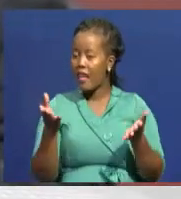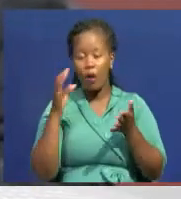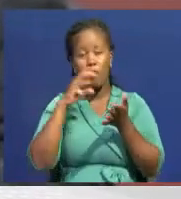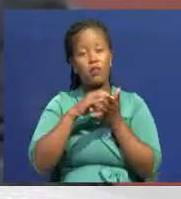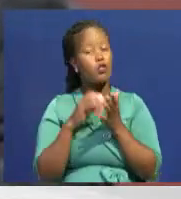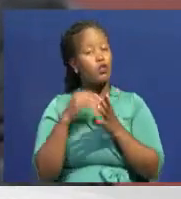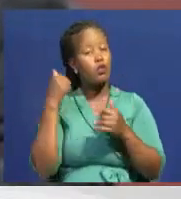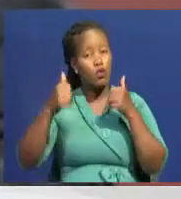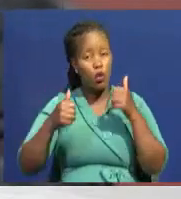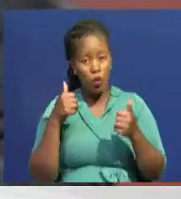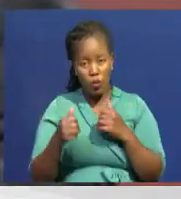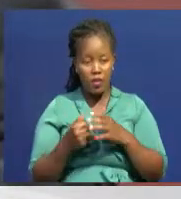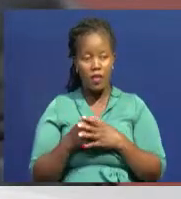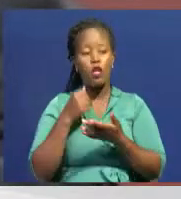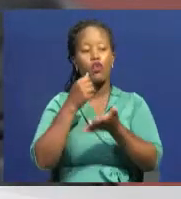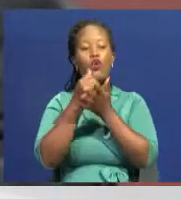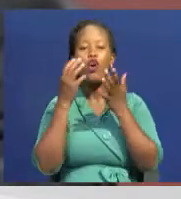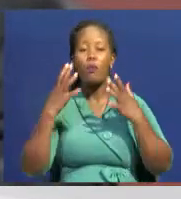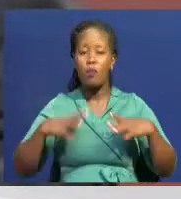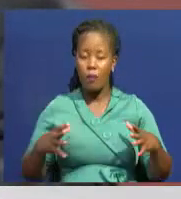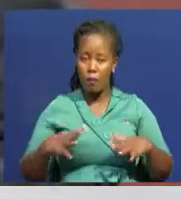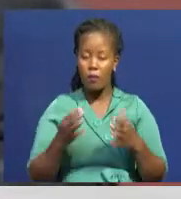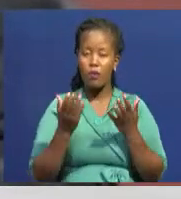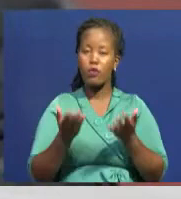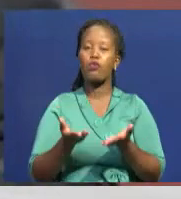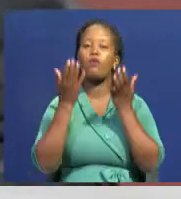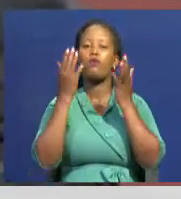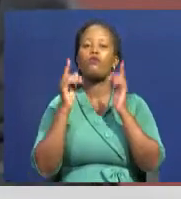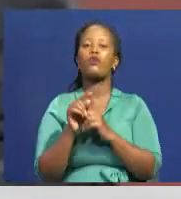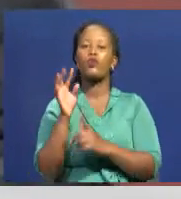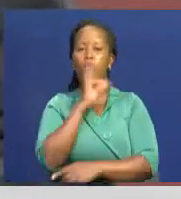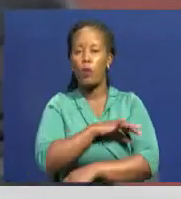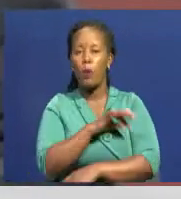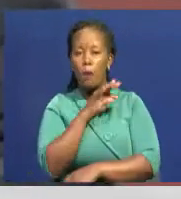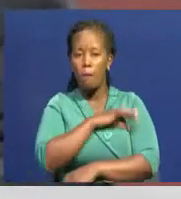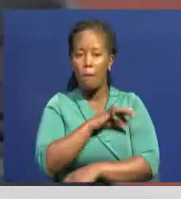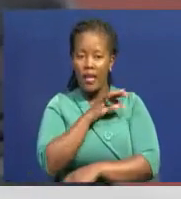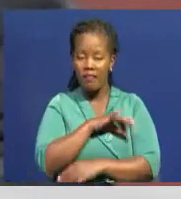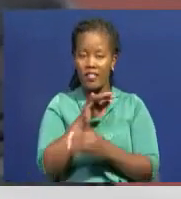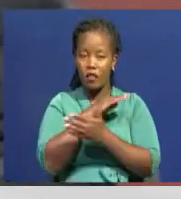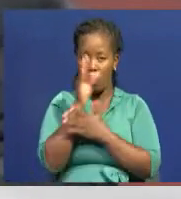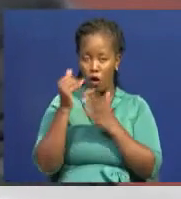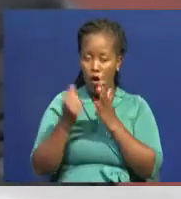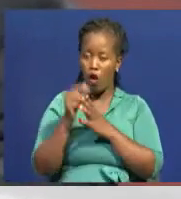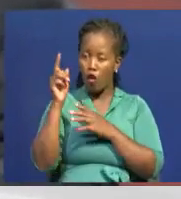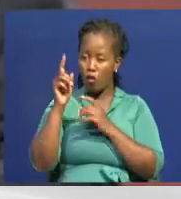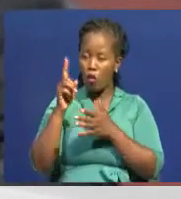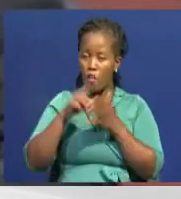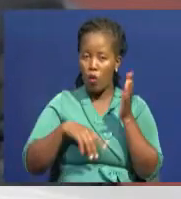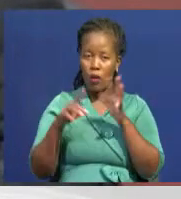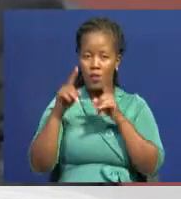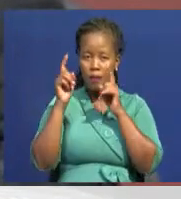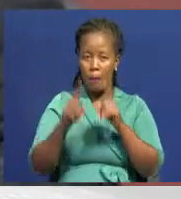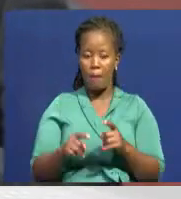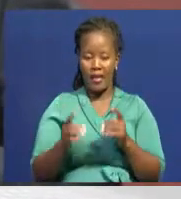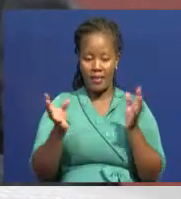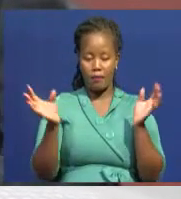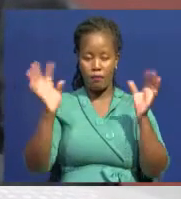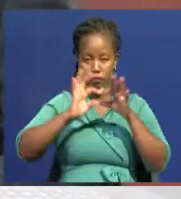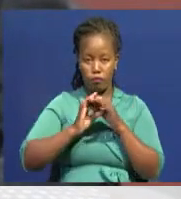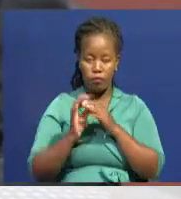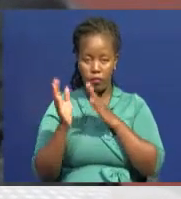How are we positioning our people to harness that, to benefit? So all that is what is going to cover. We are going to cover